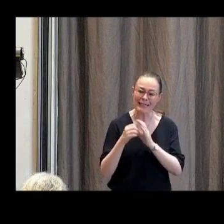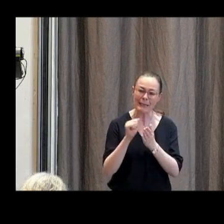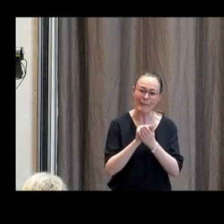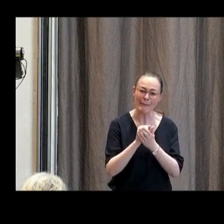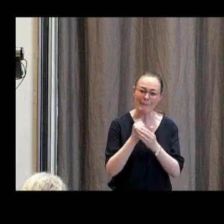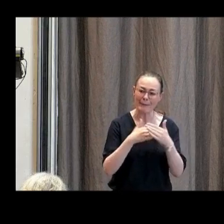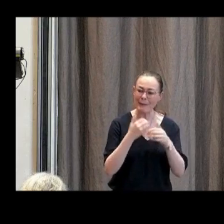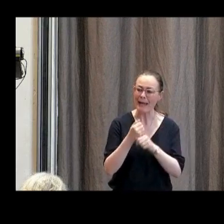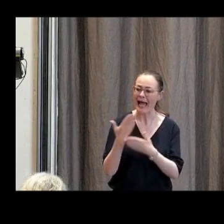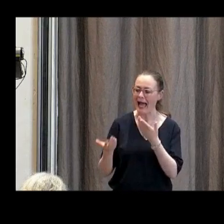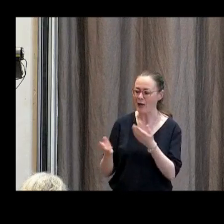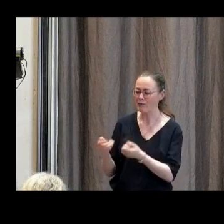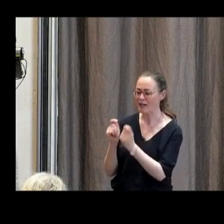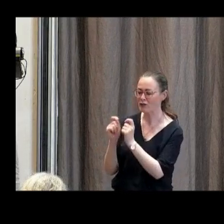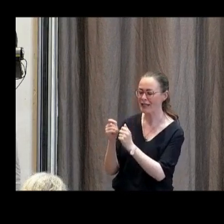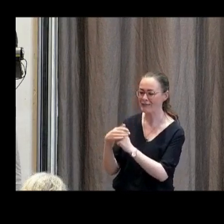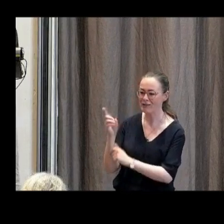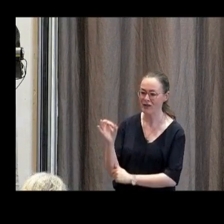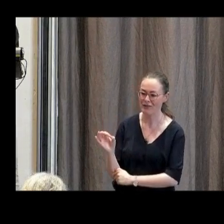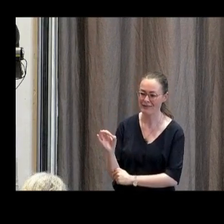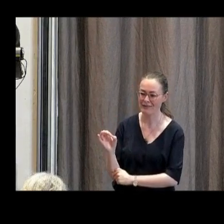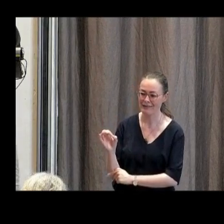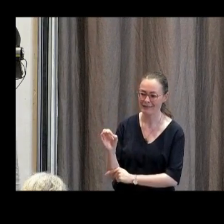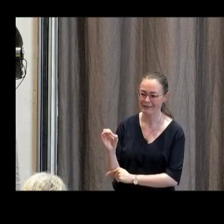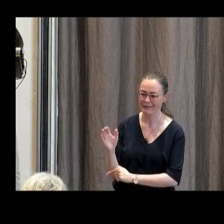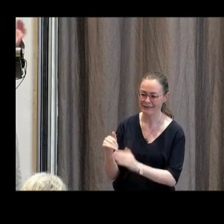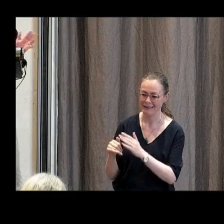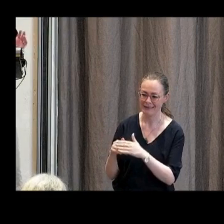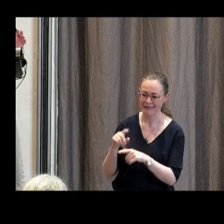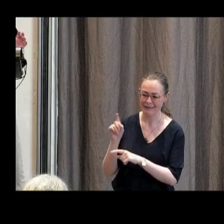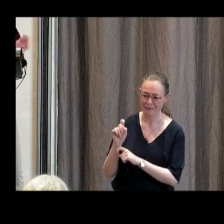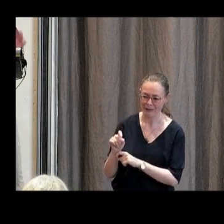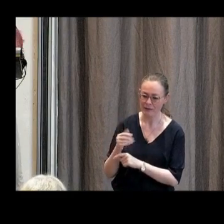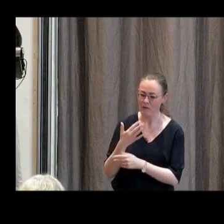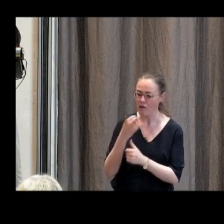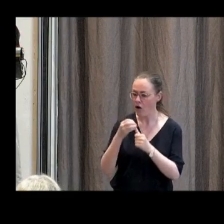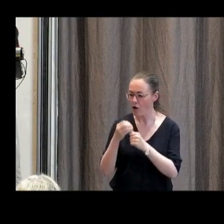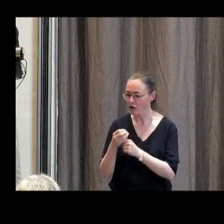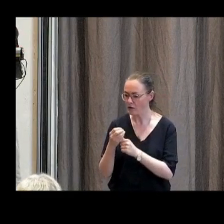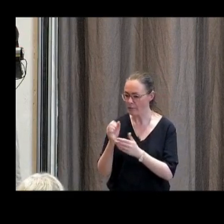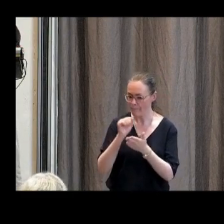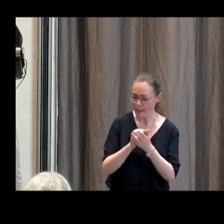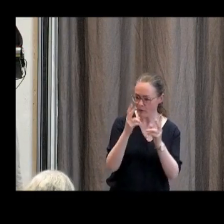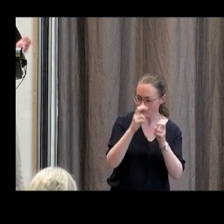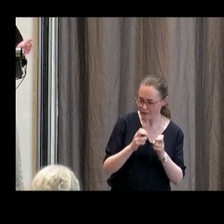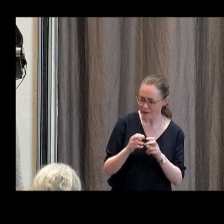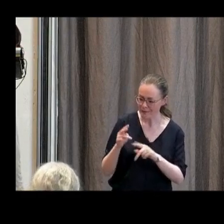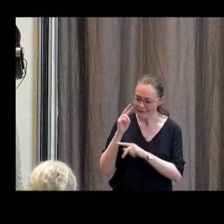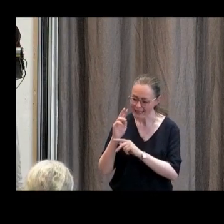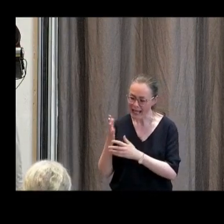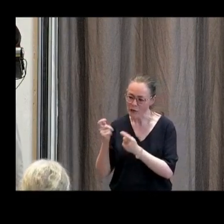around how they trained their dogs. And even in all of the papers that we see, the training of the dogs is different